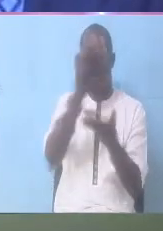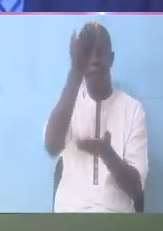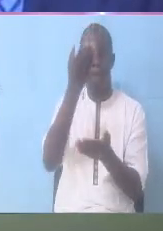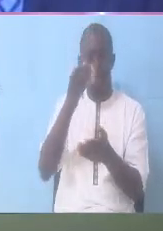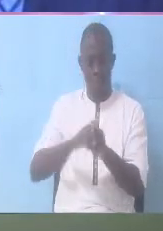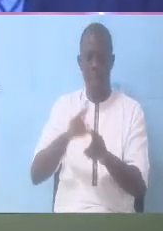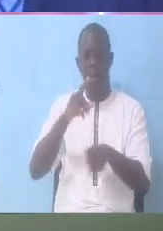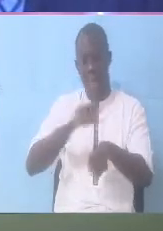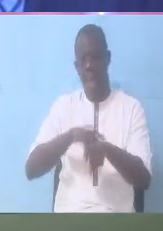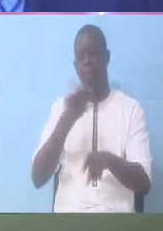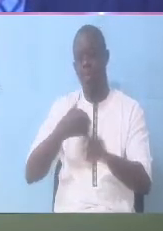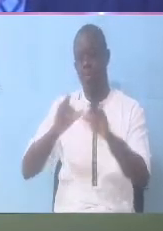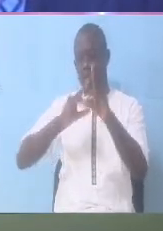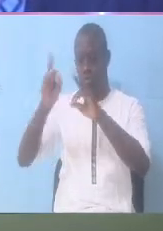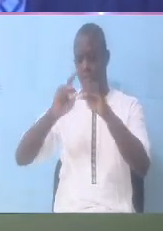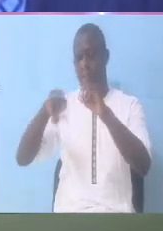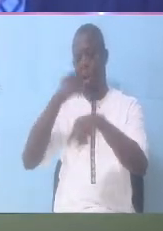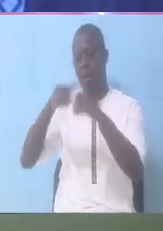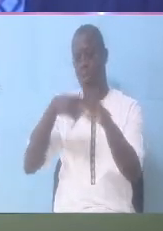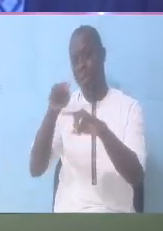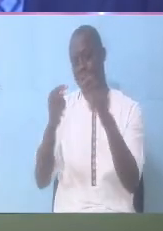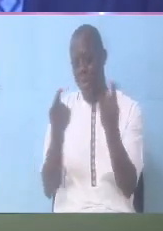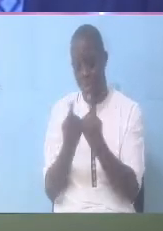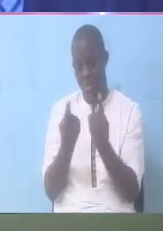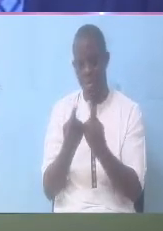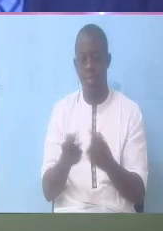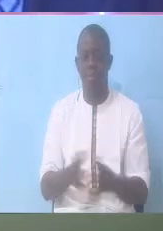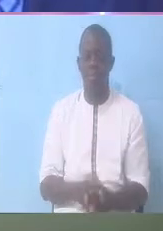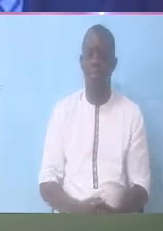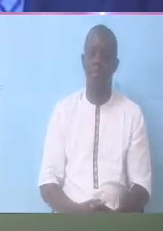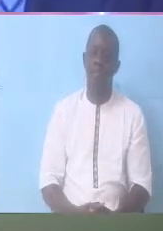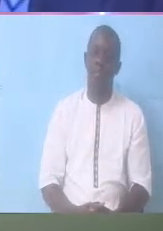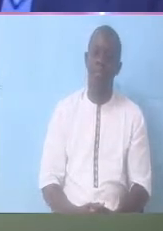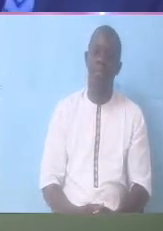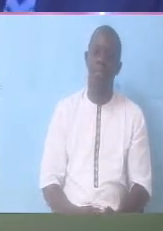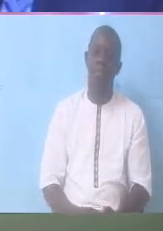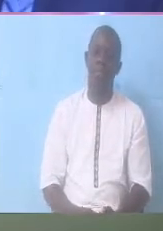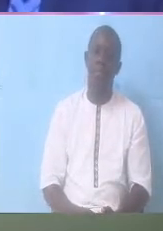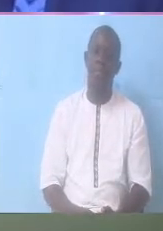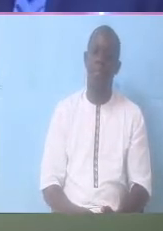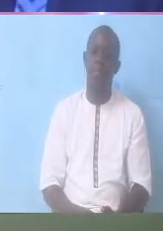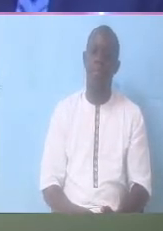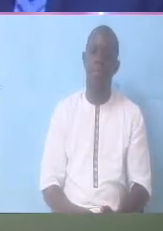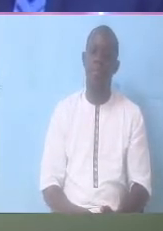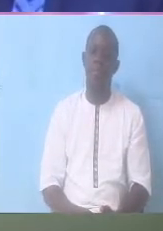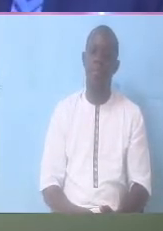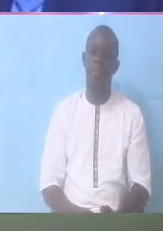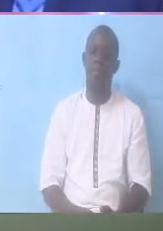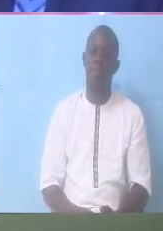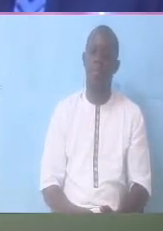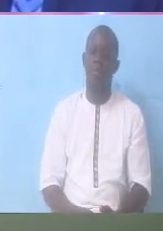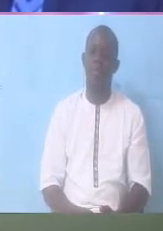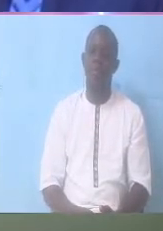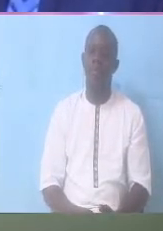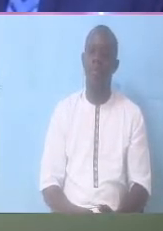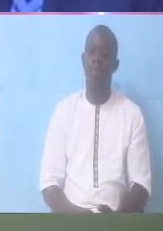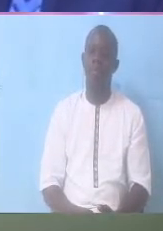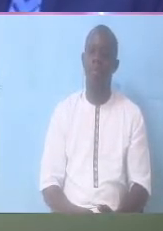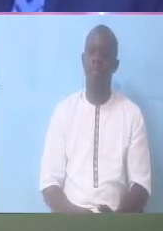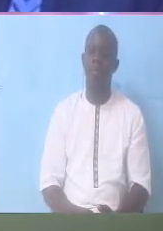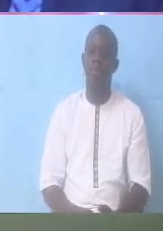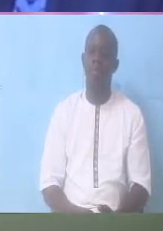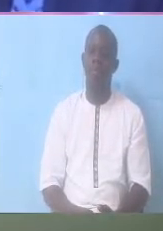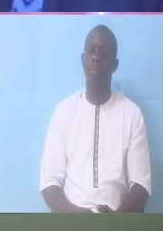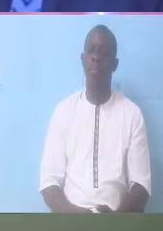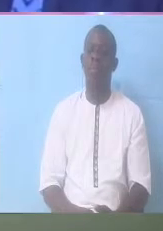puru bagaso lumenu ya lonko tutaduma puru kaulu chika ke samba ke selendi santo. What agreement did